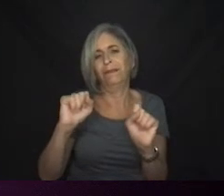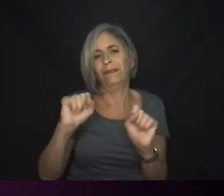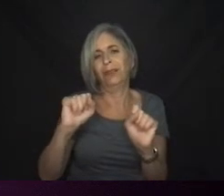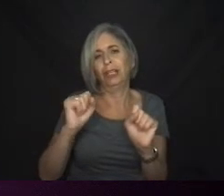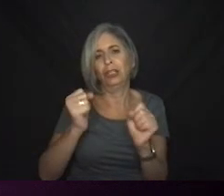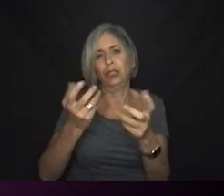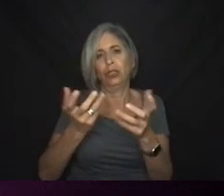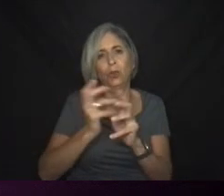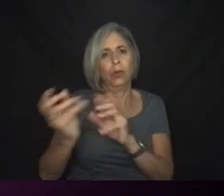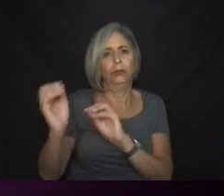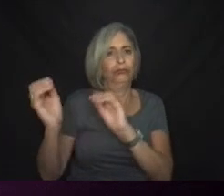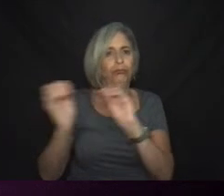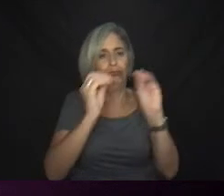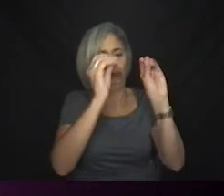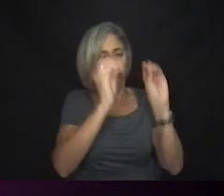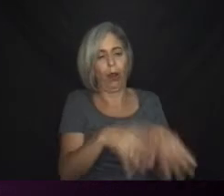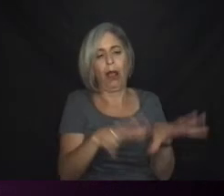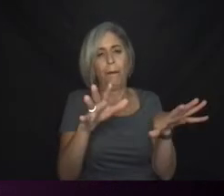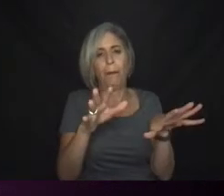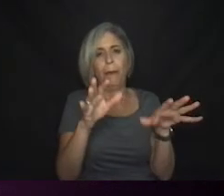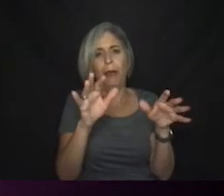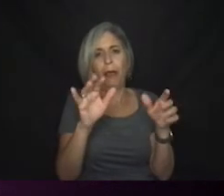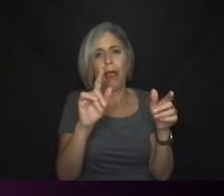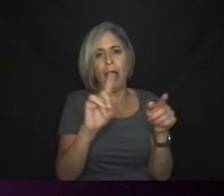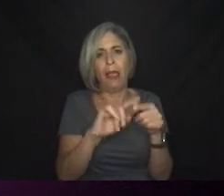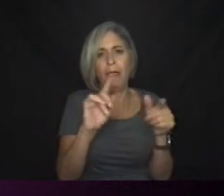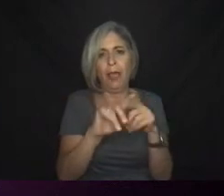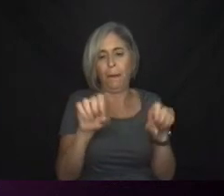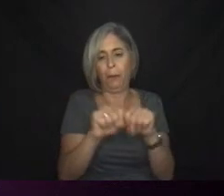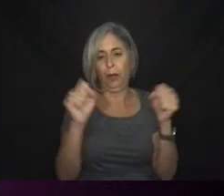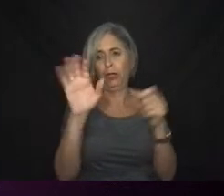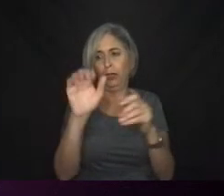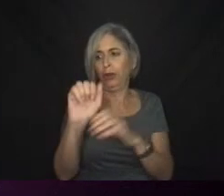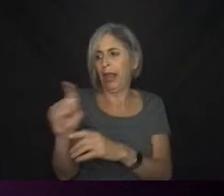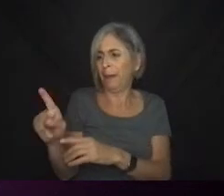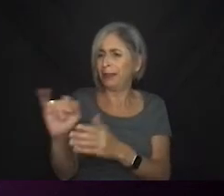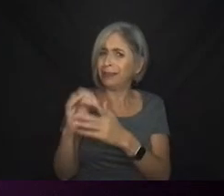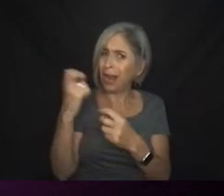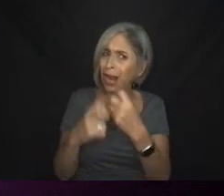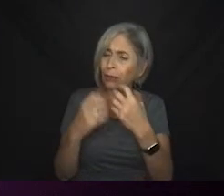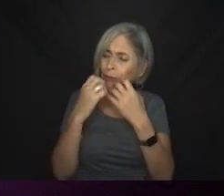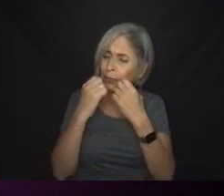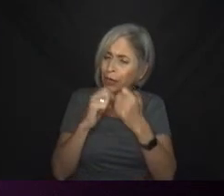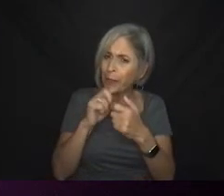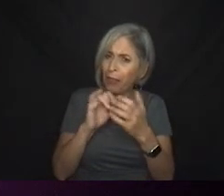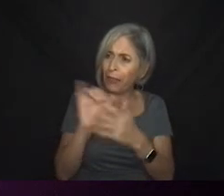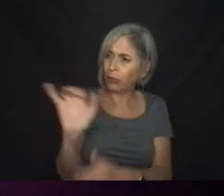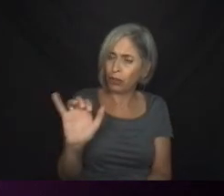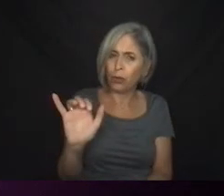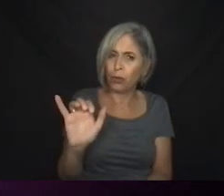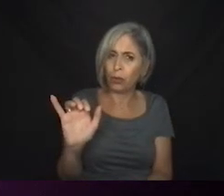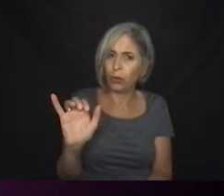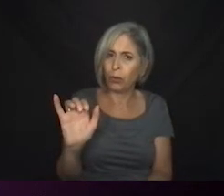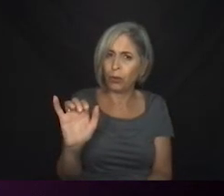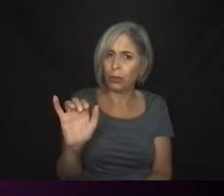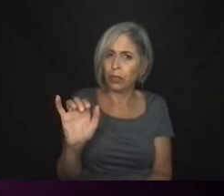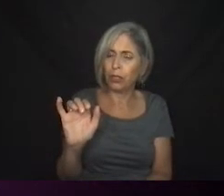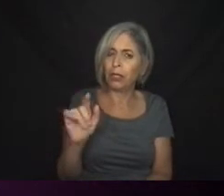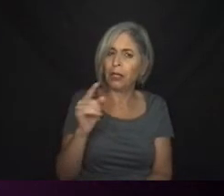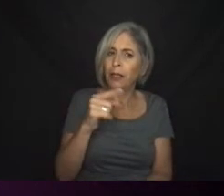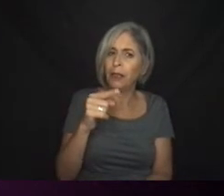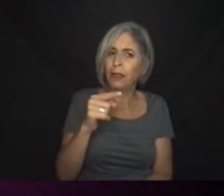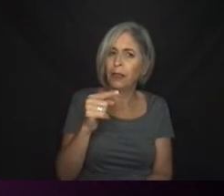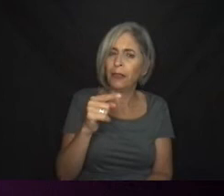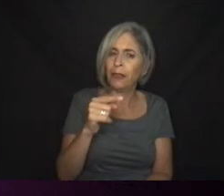drop your table or column and then break your app. It's really hard. So we care about that too. And this is how you know we care about that.